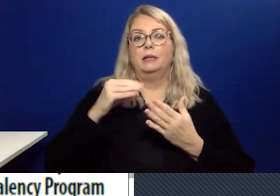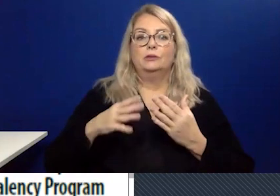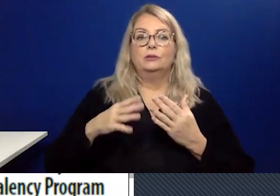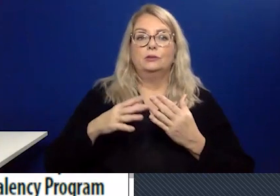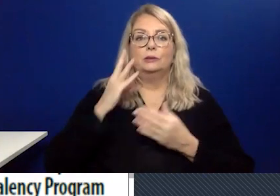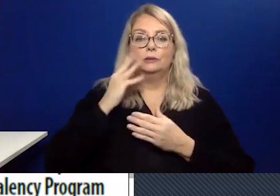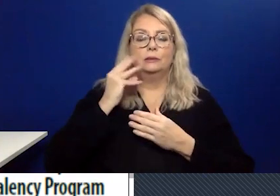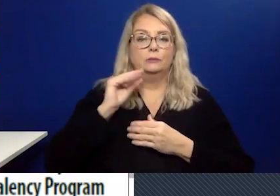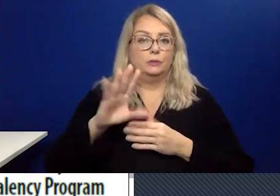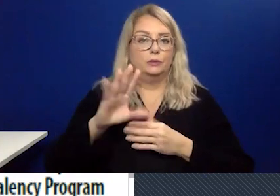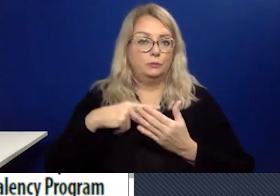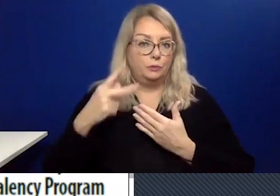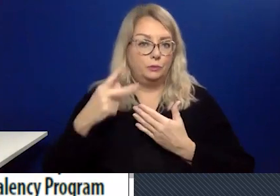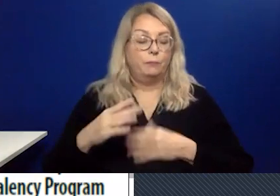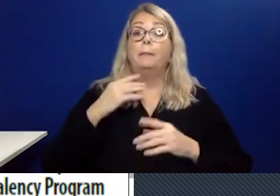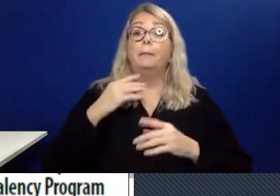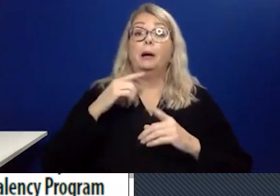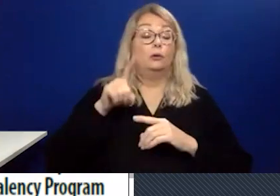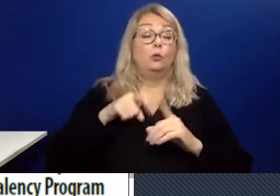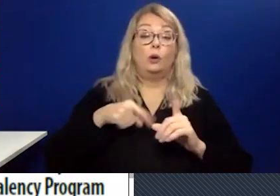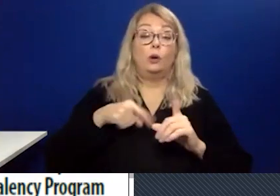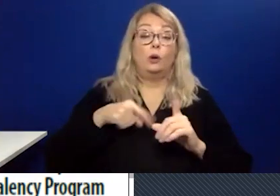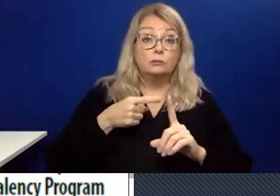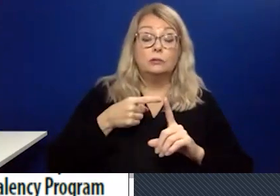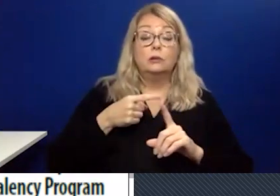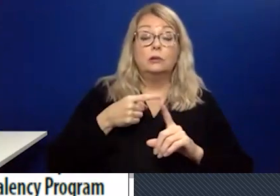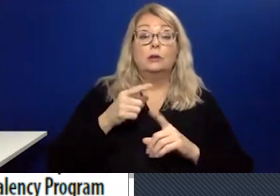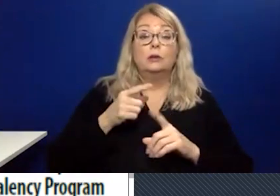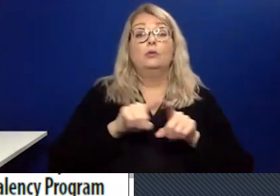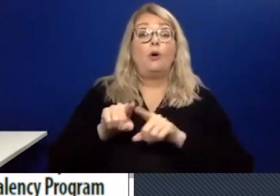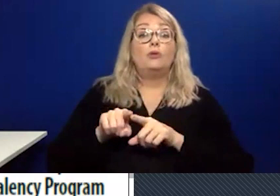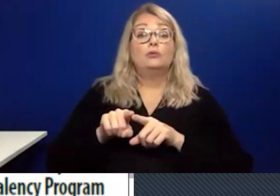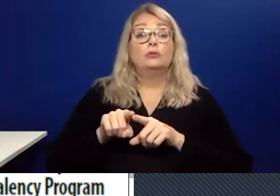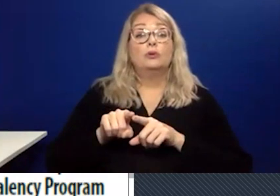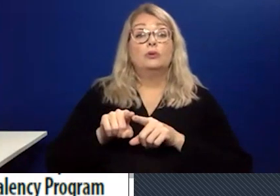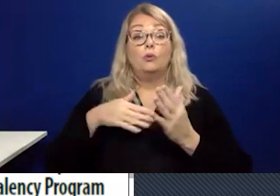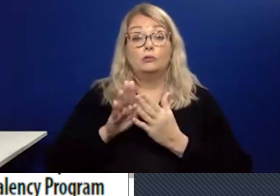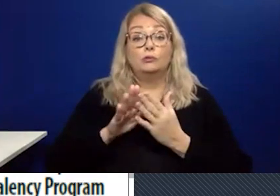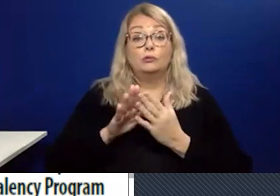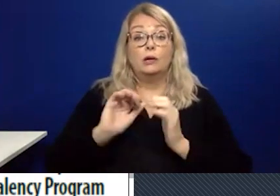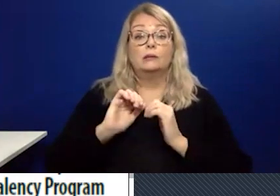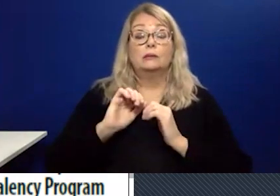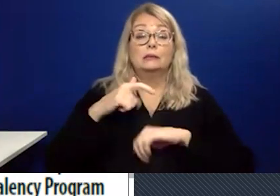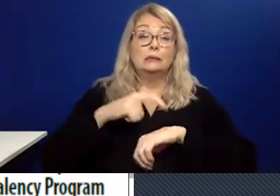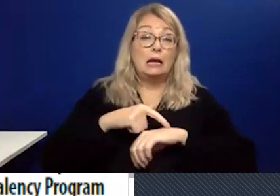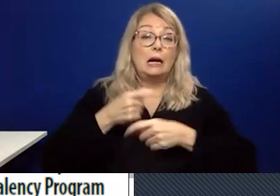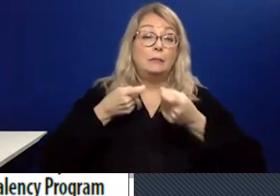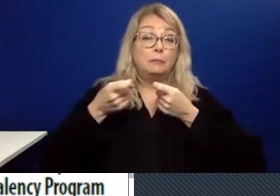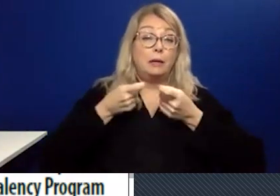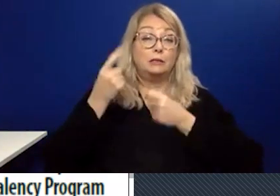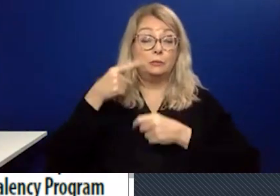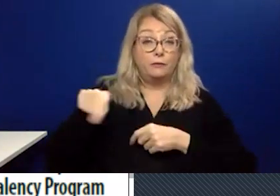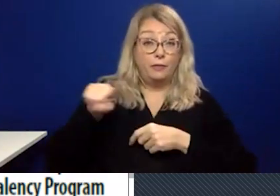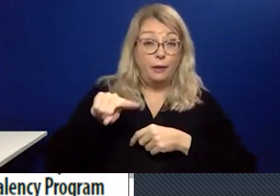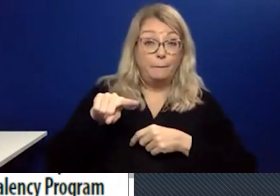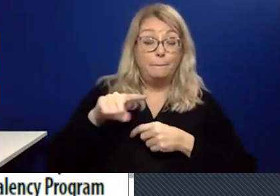but my question is, do you also address how to time management for them? Because a lot of them are